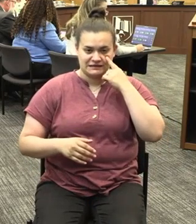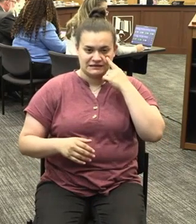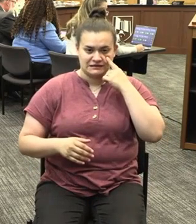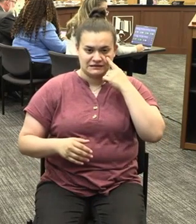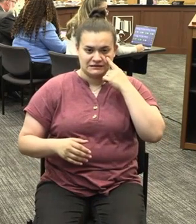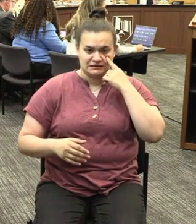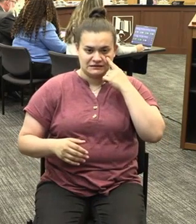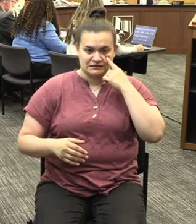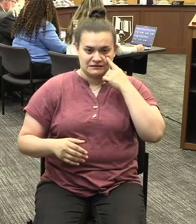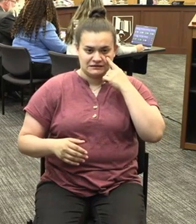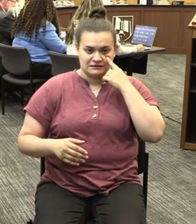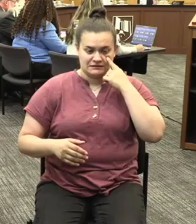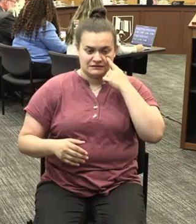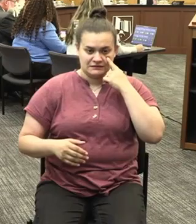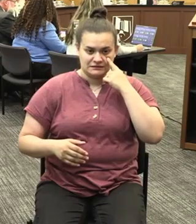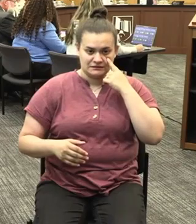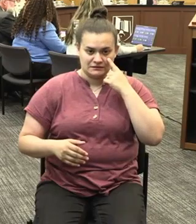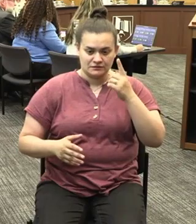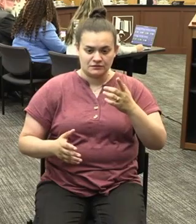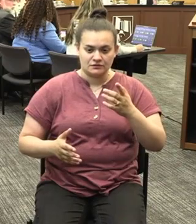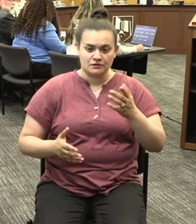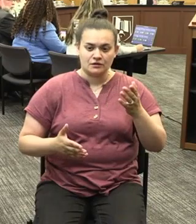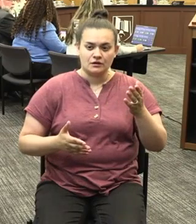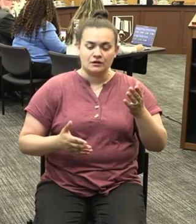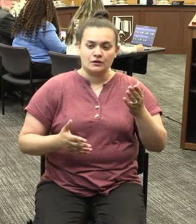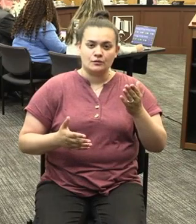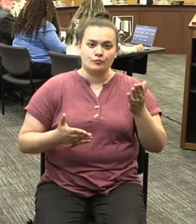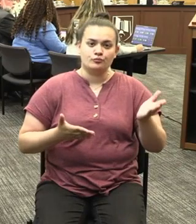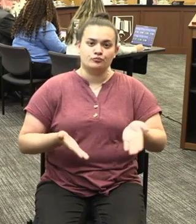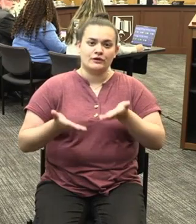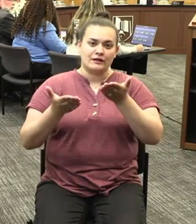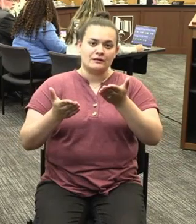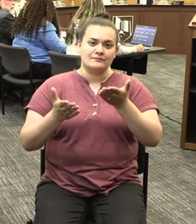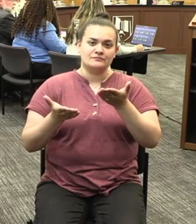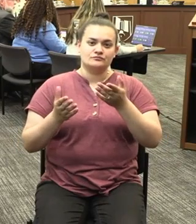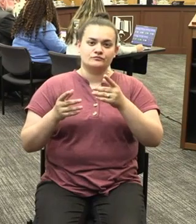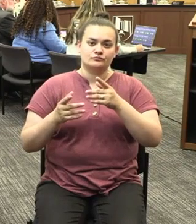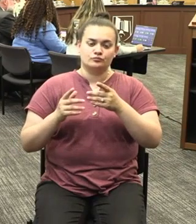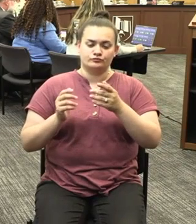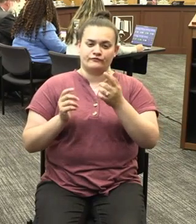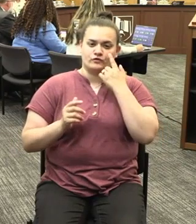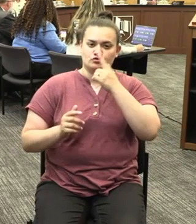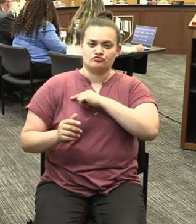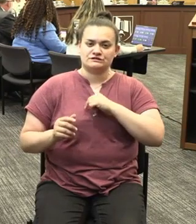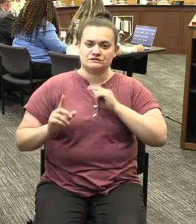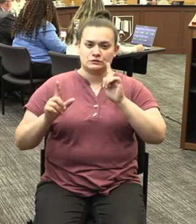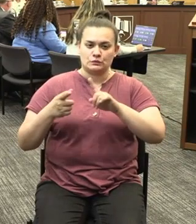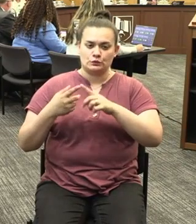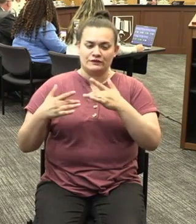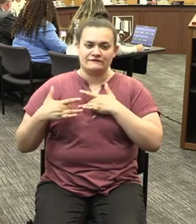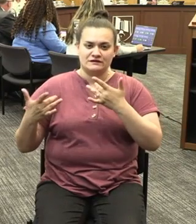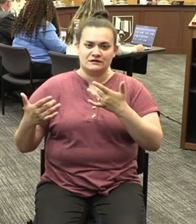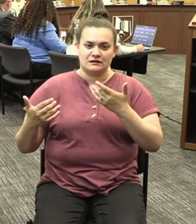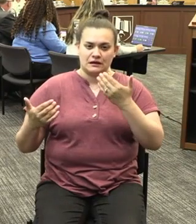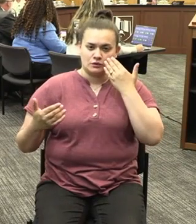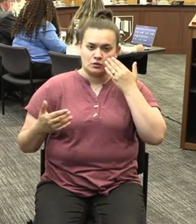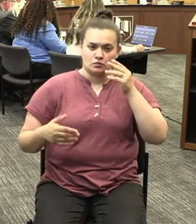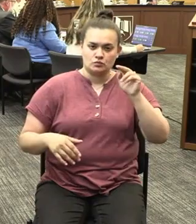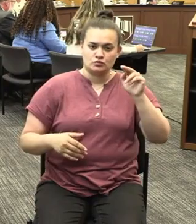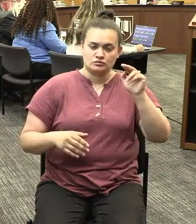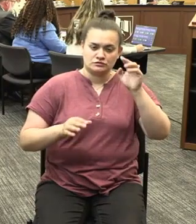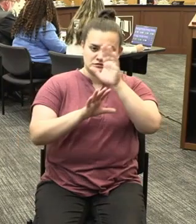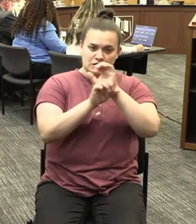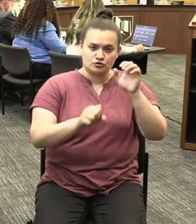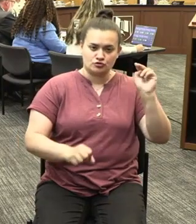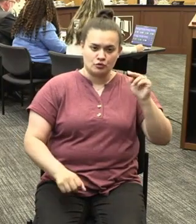the gifts of the trustees that go to the events. And I know Dr. Namuo had the AABA up there. I didn't know anything